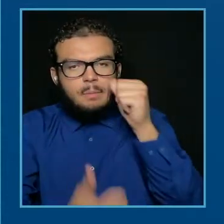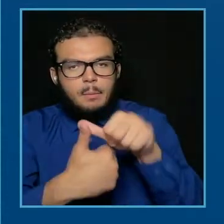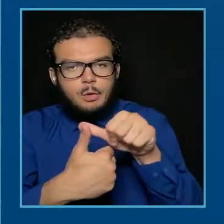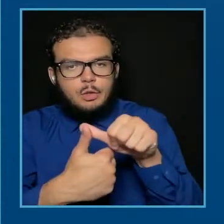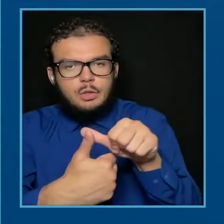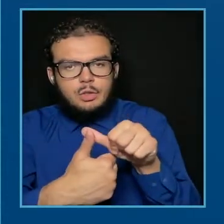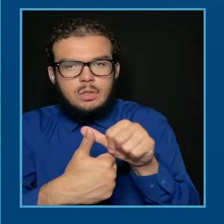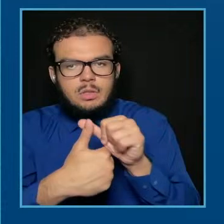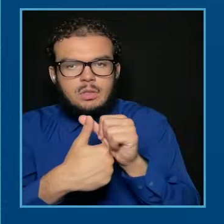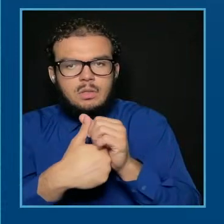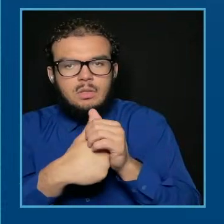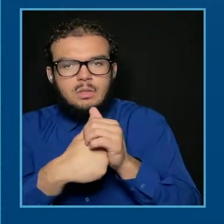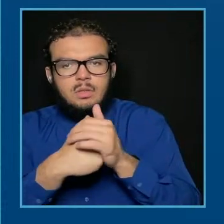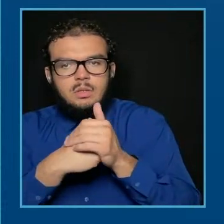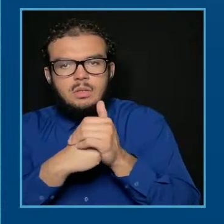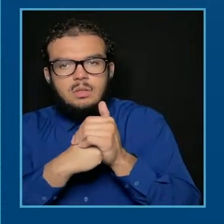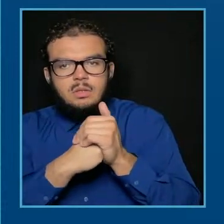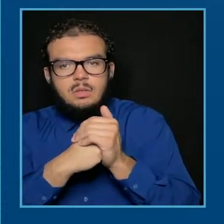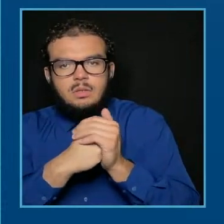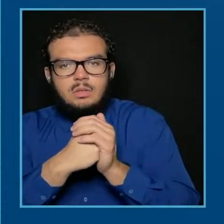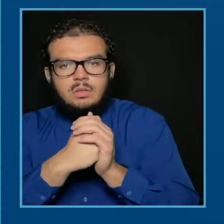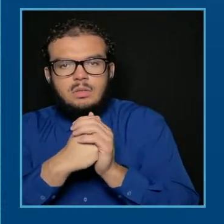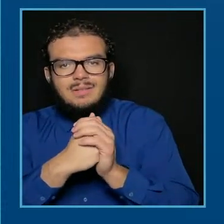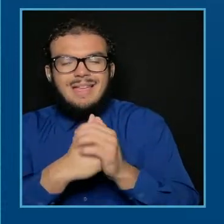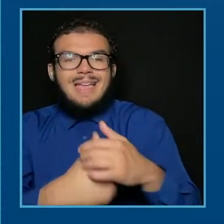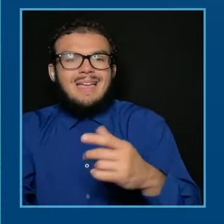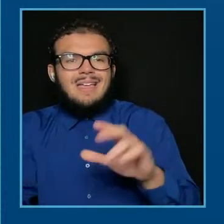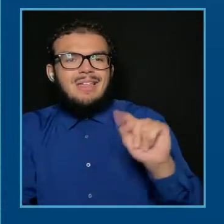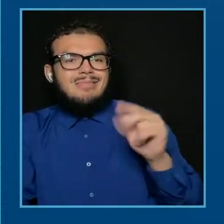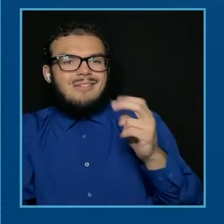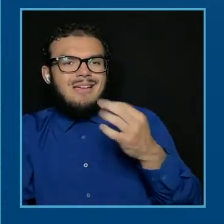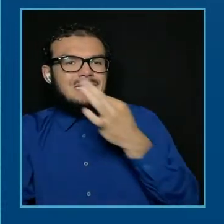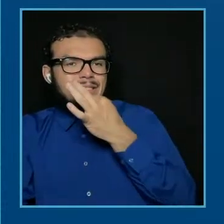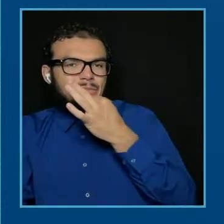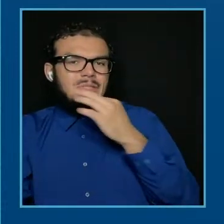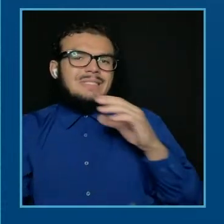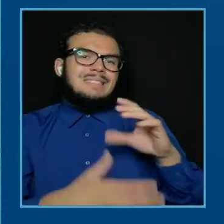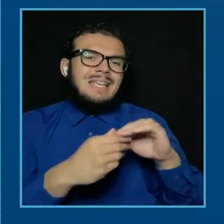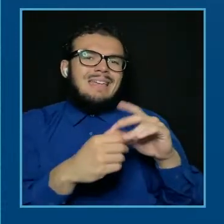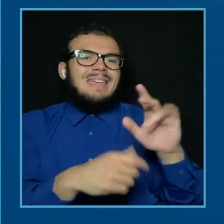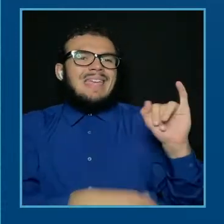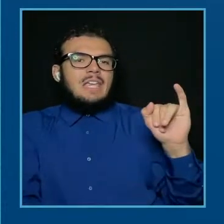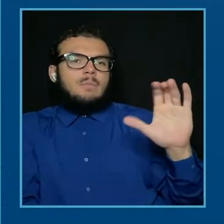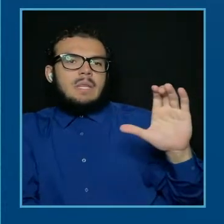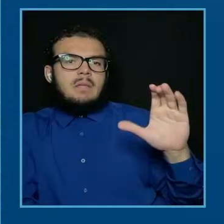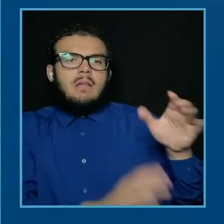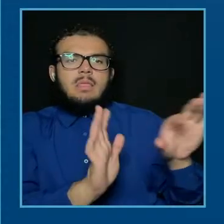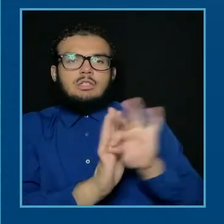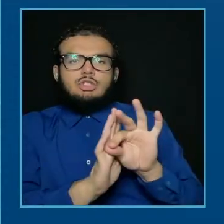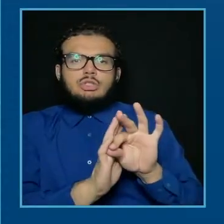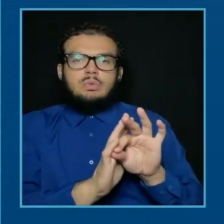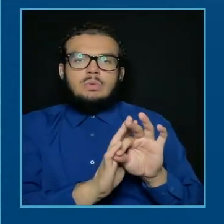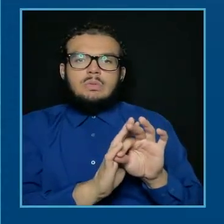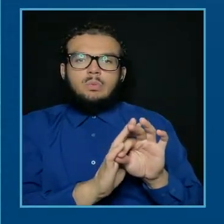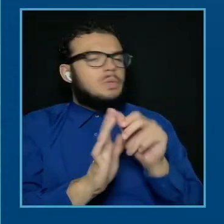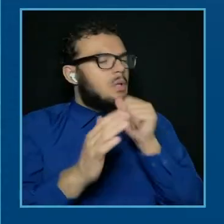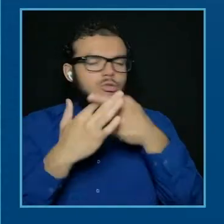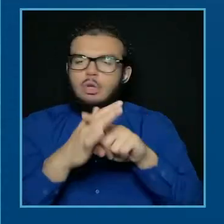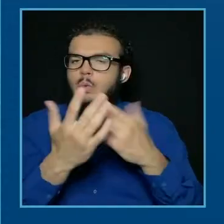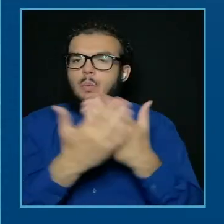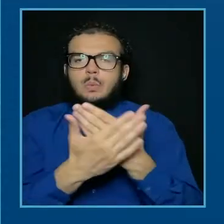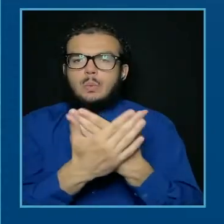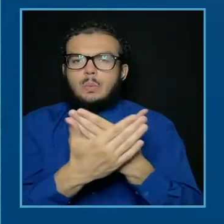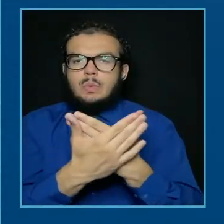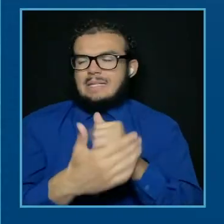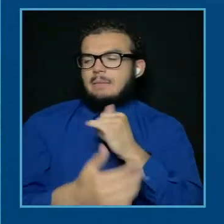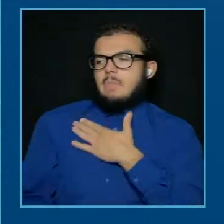the expert, Dr. Siebold said it was an incomplete election. We're not starting a new election. That was my